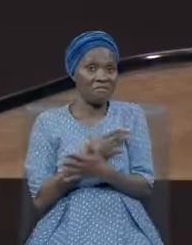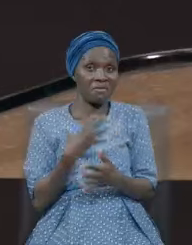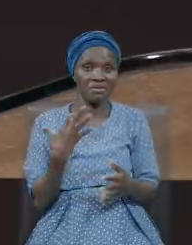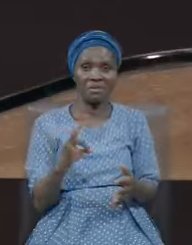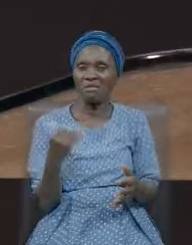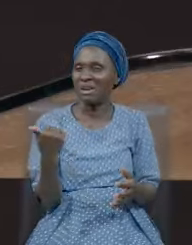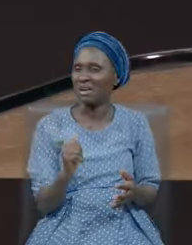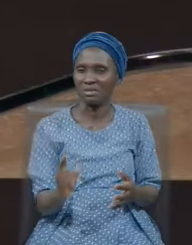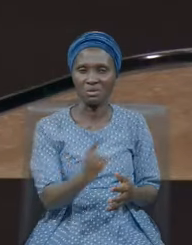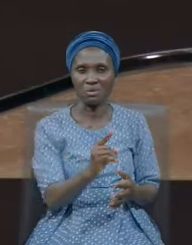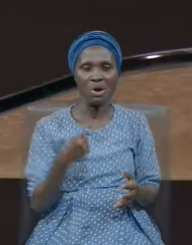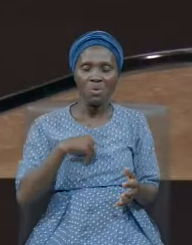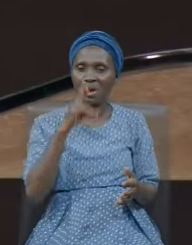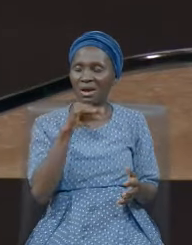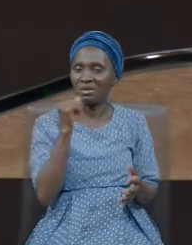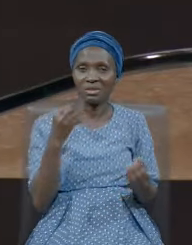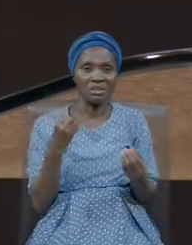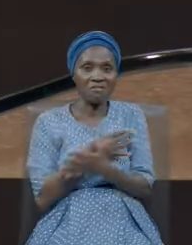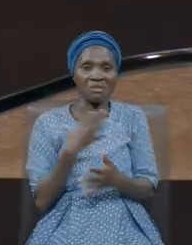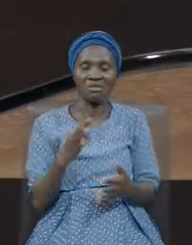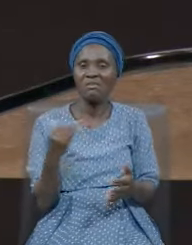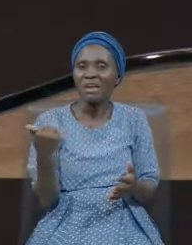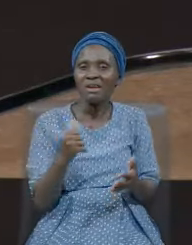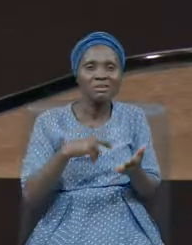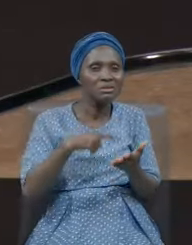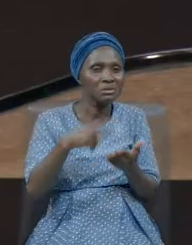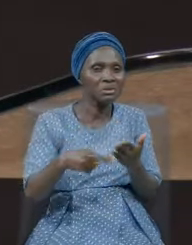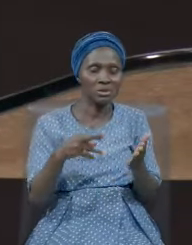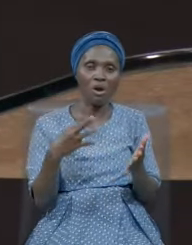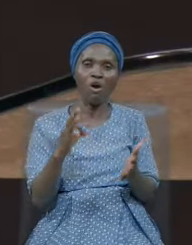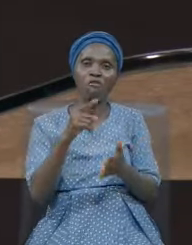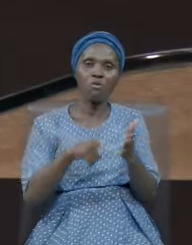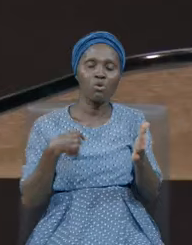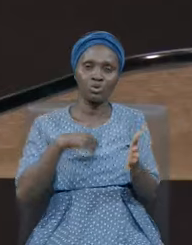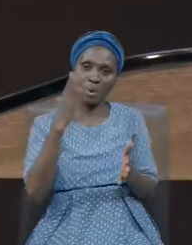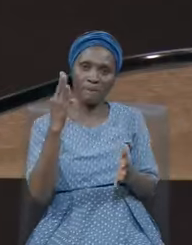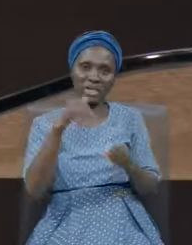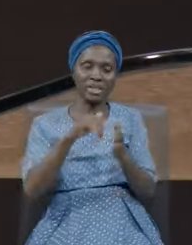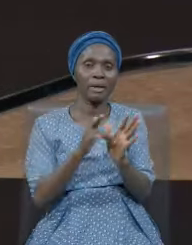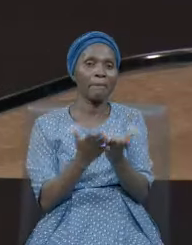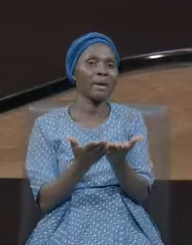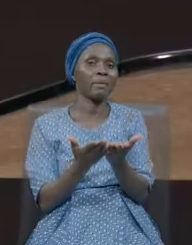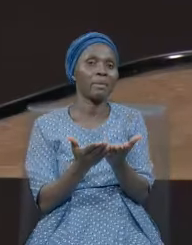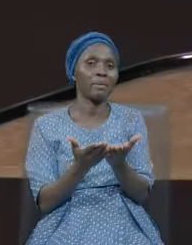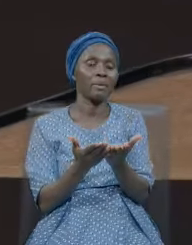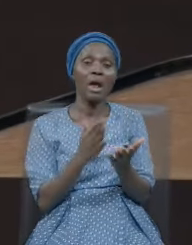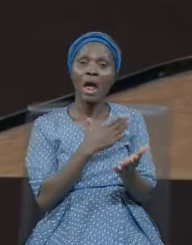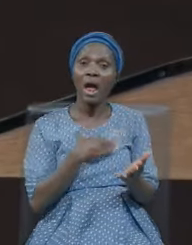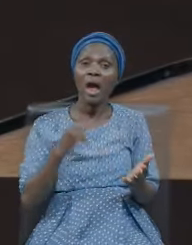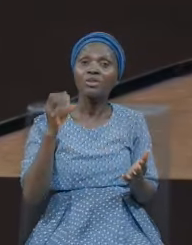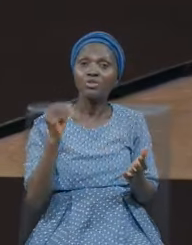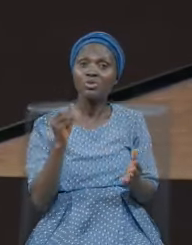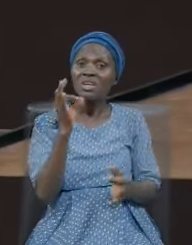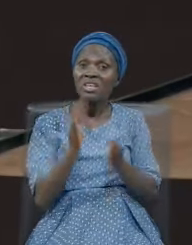afraid of the consequence of what we preach from the Bible. And so, if you